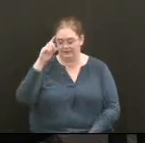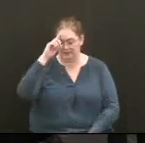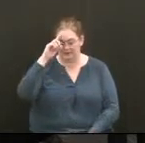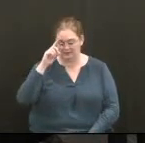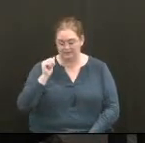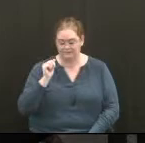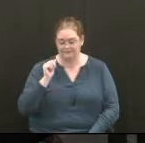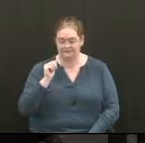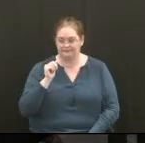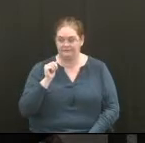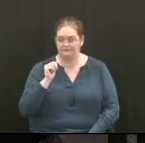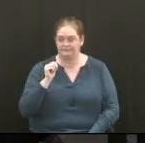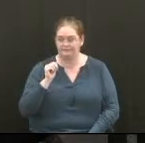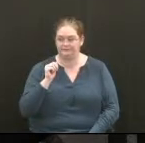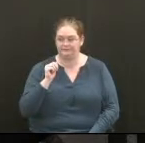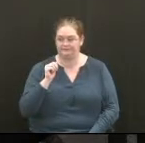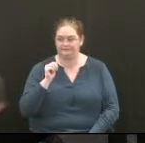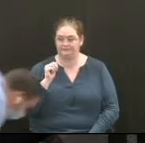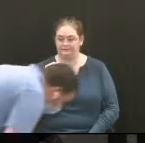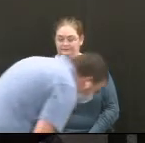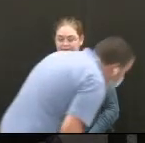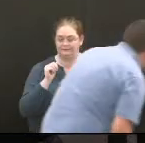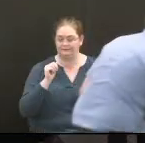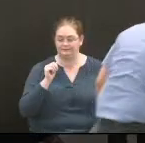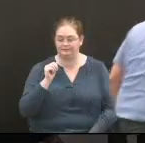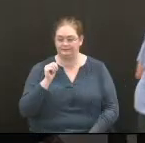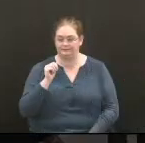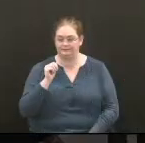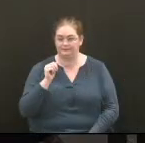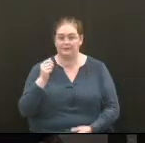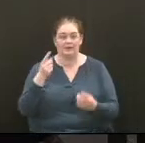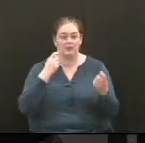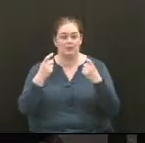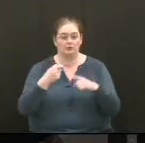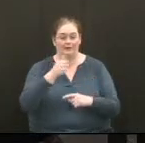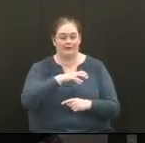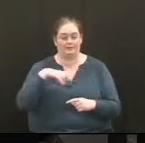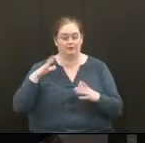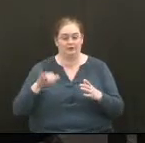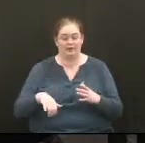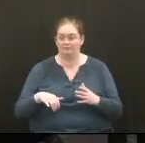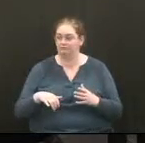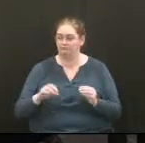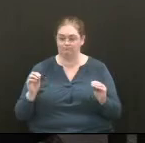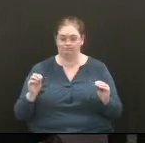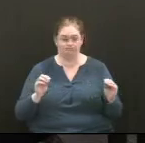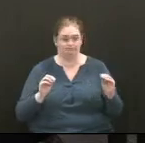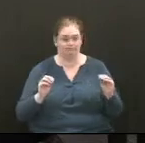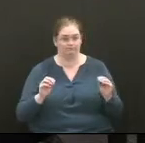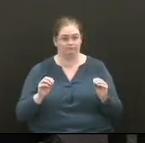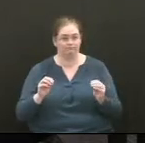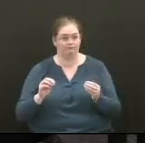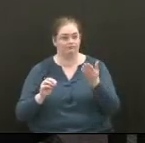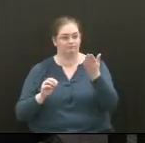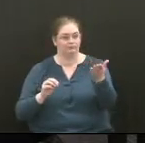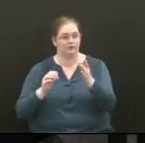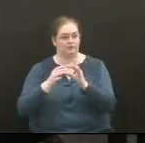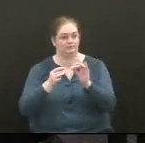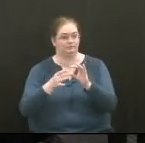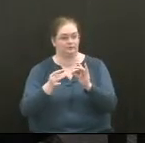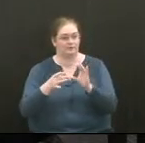$422,076.66. Any questions from the commissioners on that? Did you want to say anything?